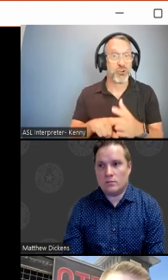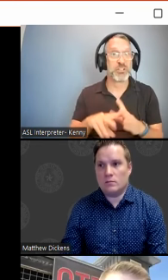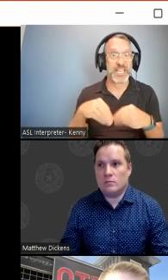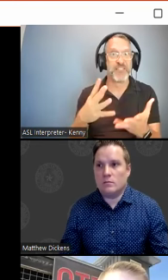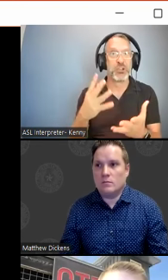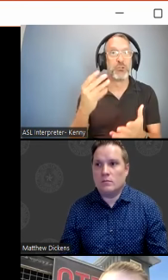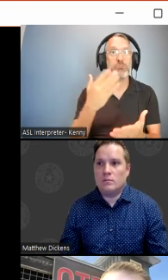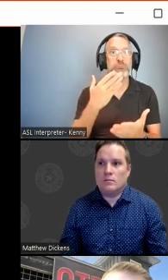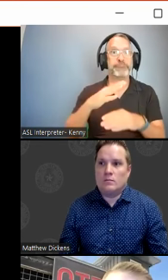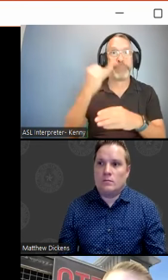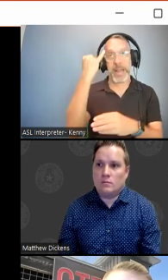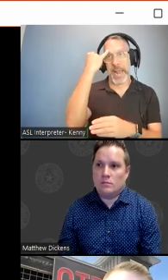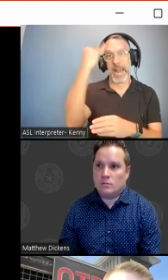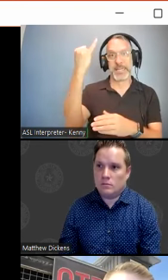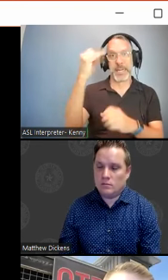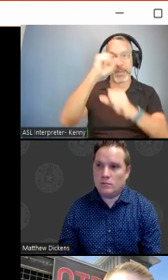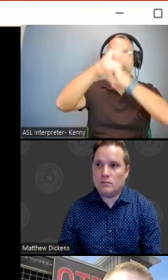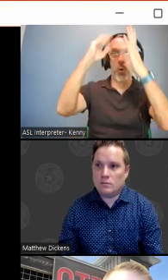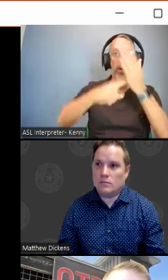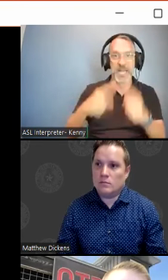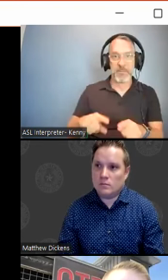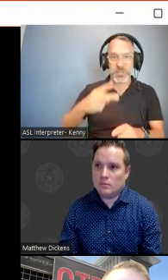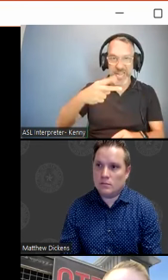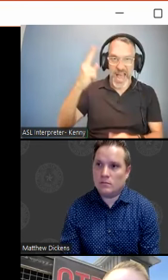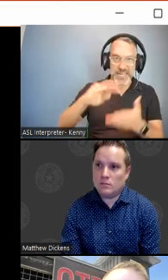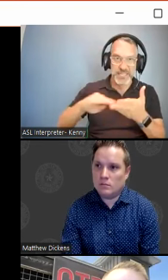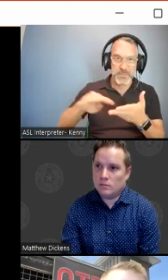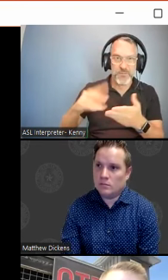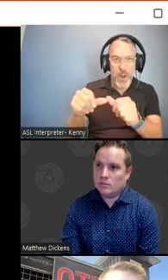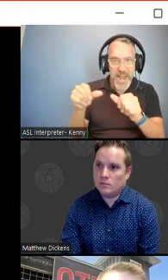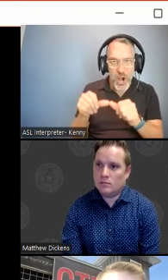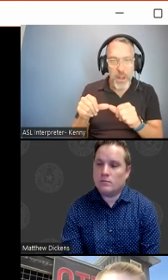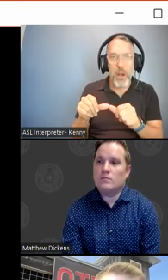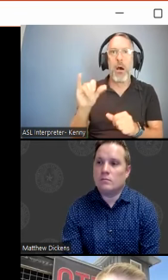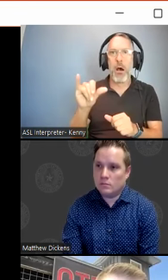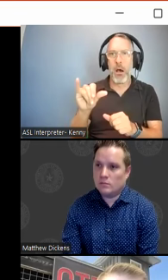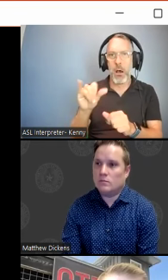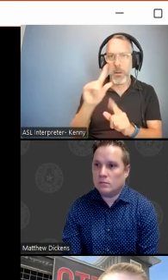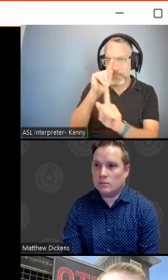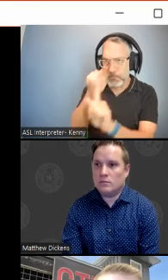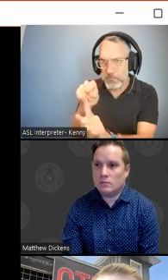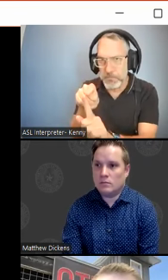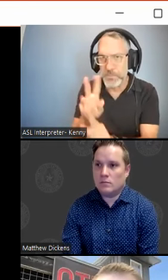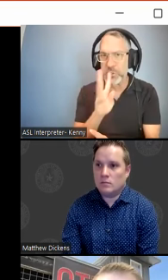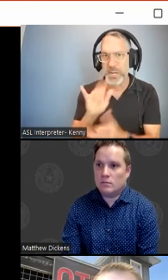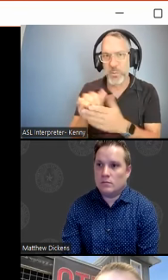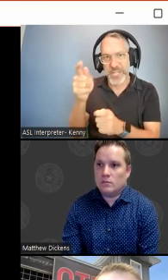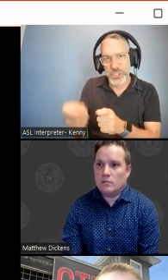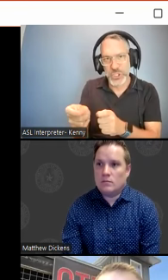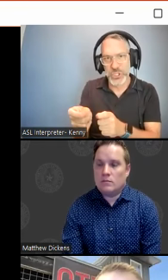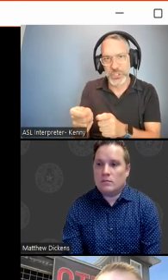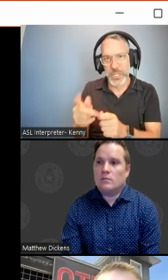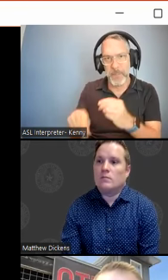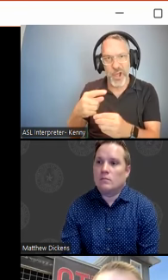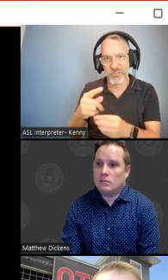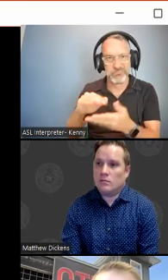snapshot of what's going on. And when you start seeing high dismissals from one area, it allows you to then speak with judges in those